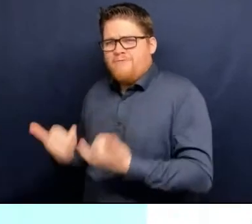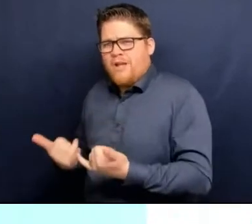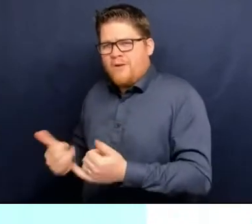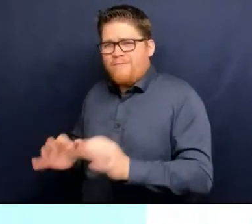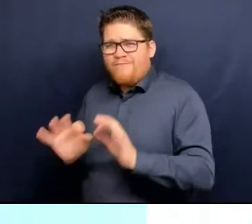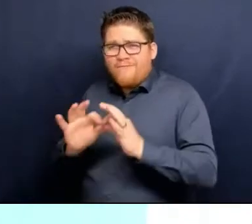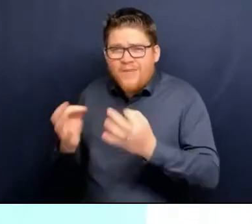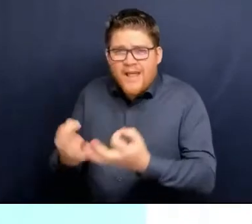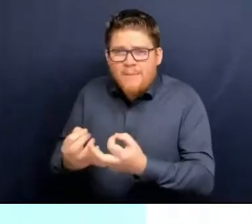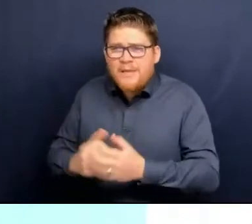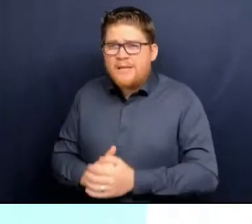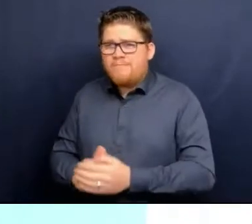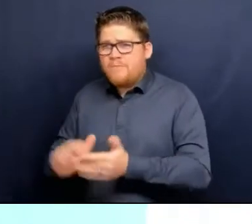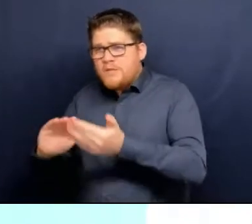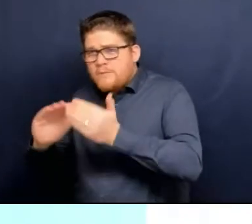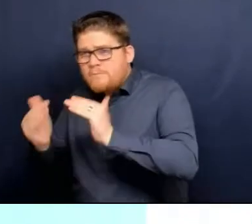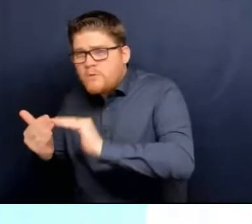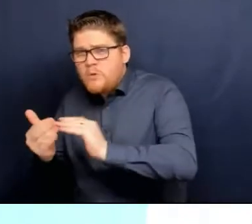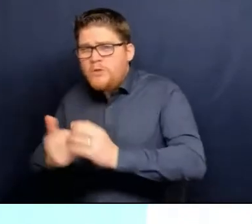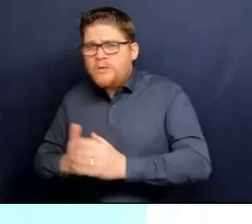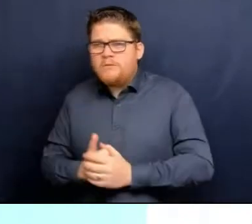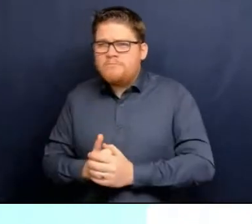It's vital.